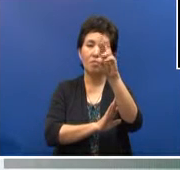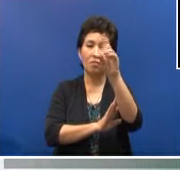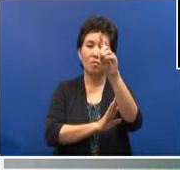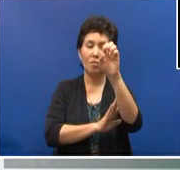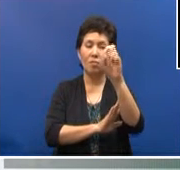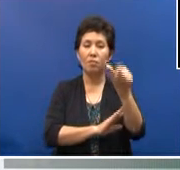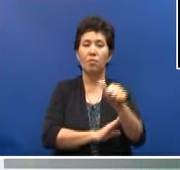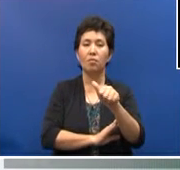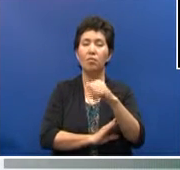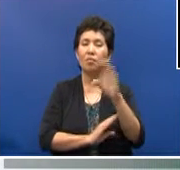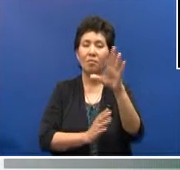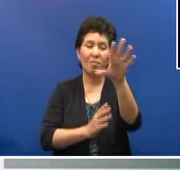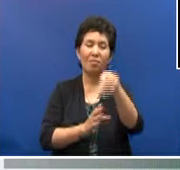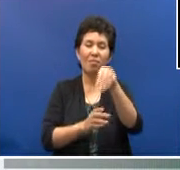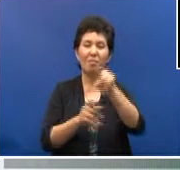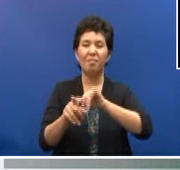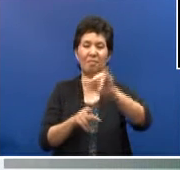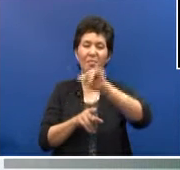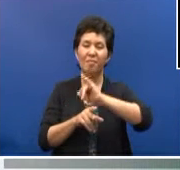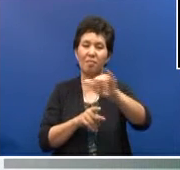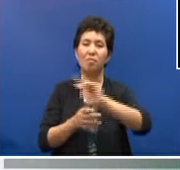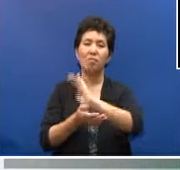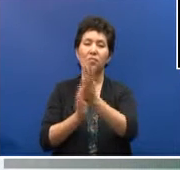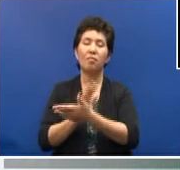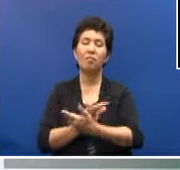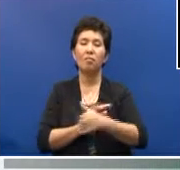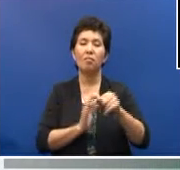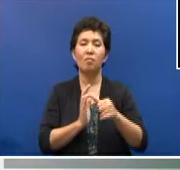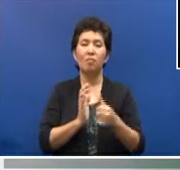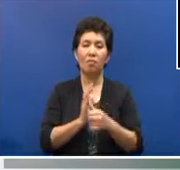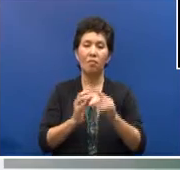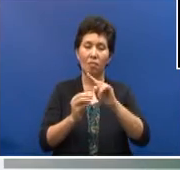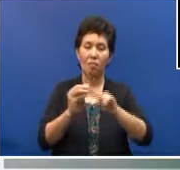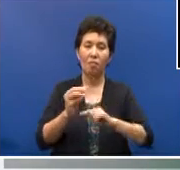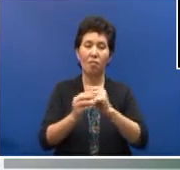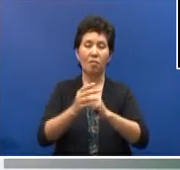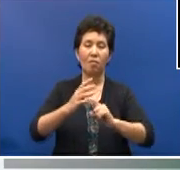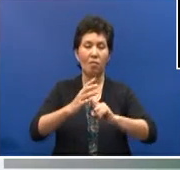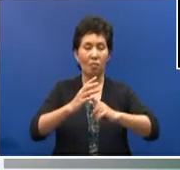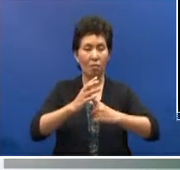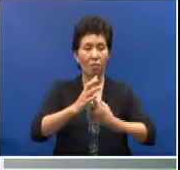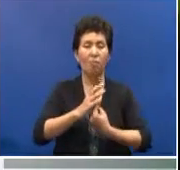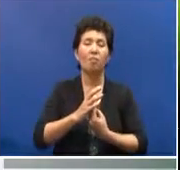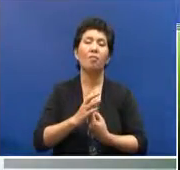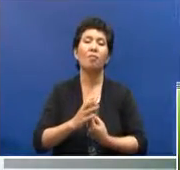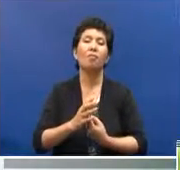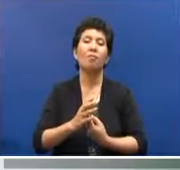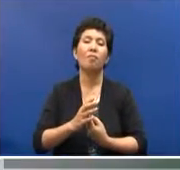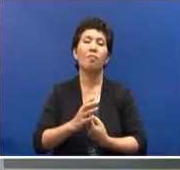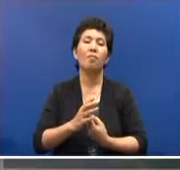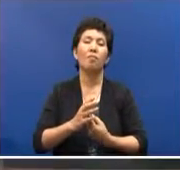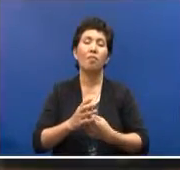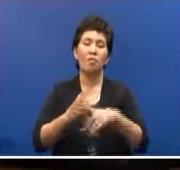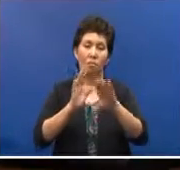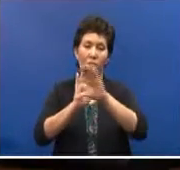presumed, stereotype will cause us to have a bad impression of others from the beginning for no good reason. Okay,